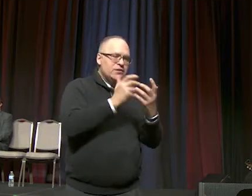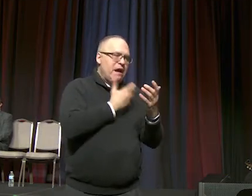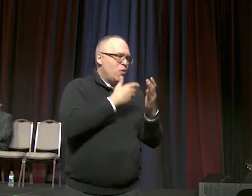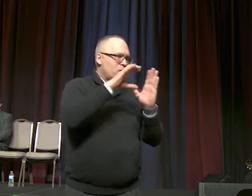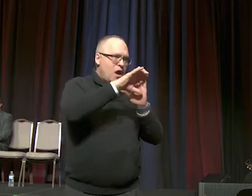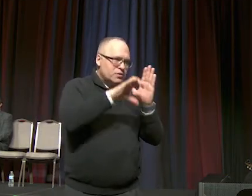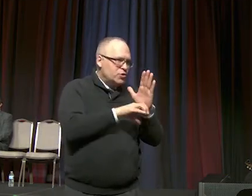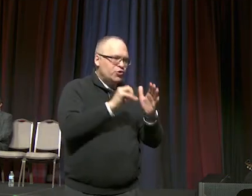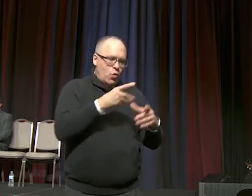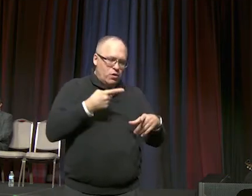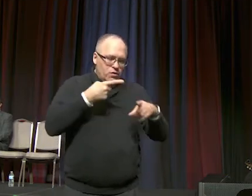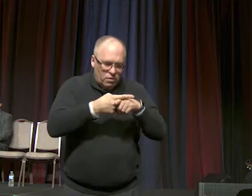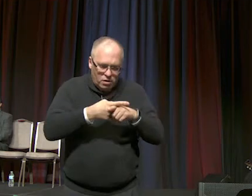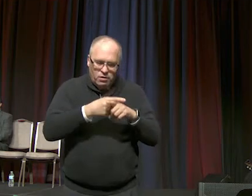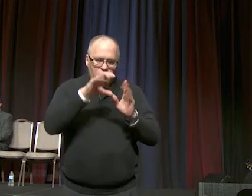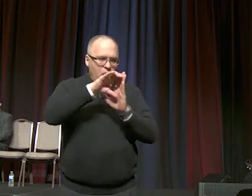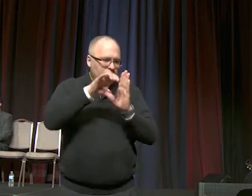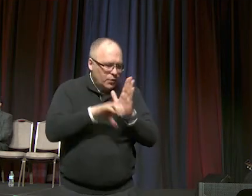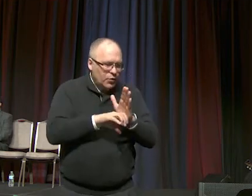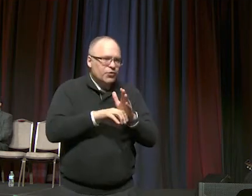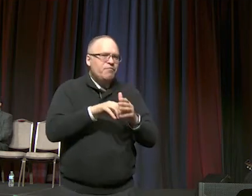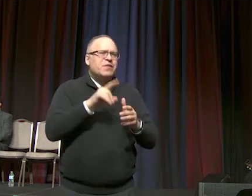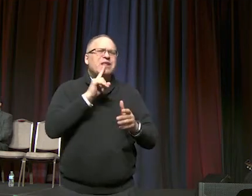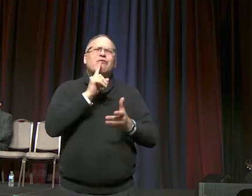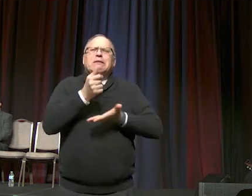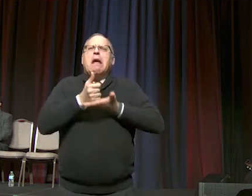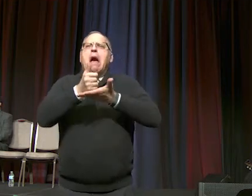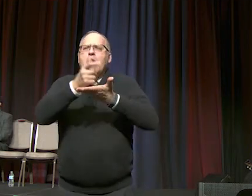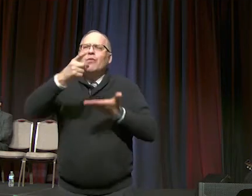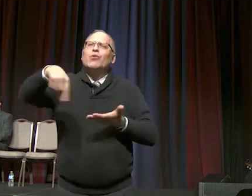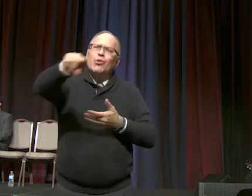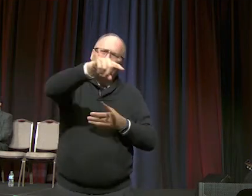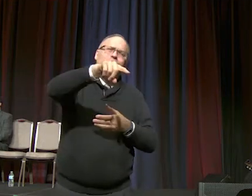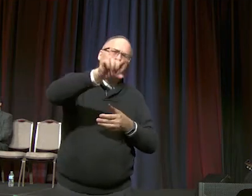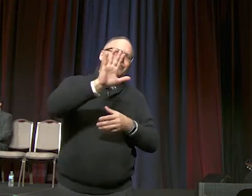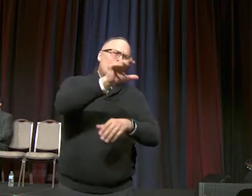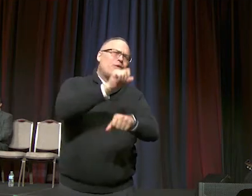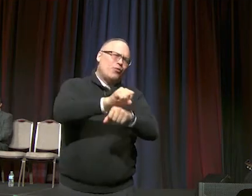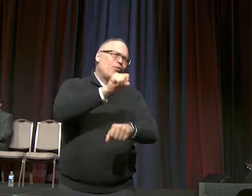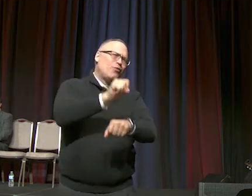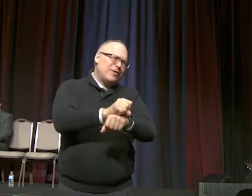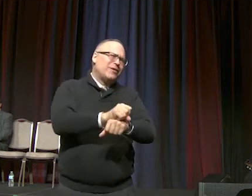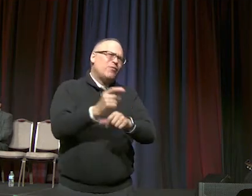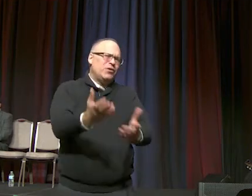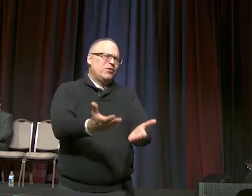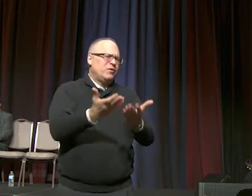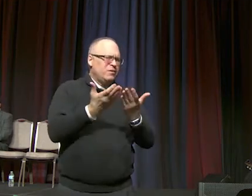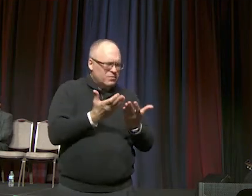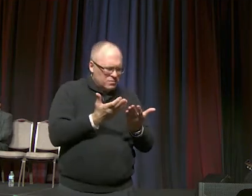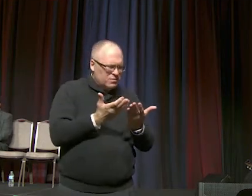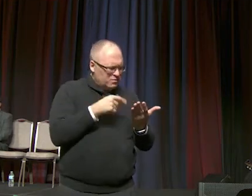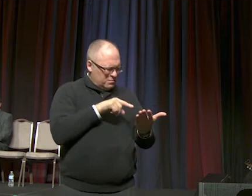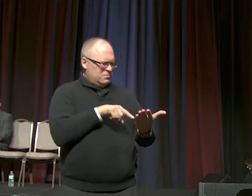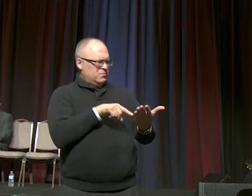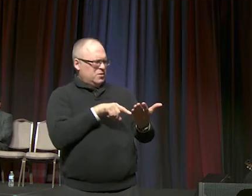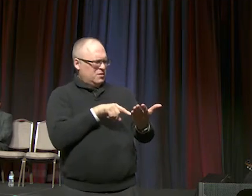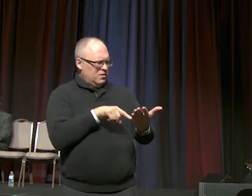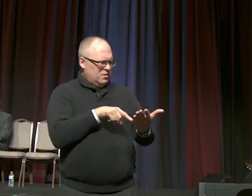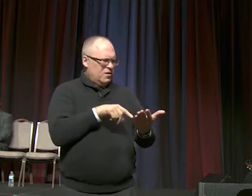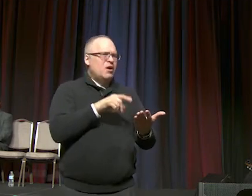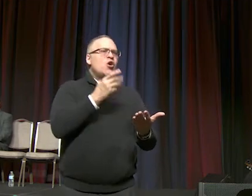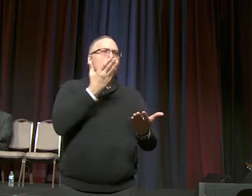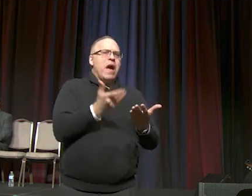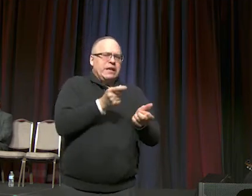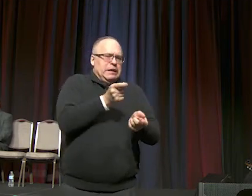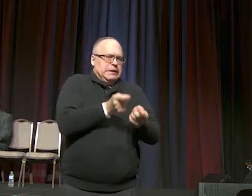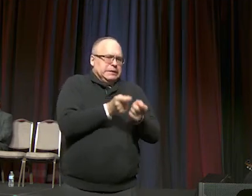to help y'all in your work. When you get started, we'll know maybe some places in those petitions that might need work